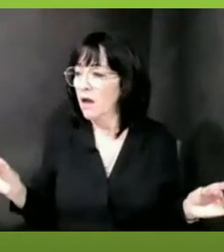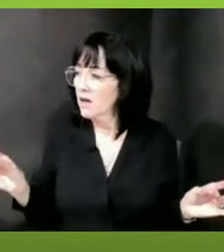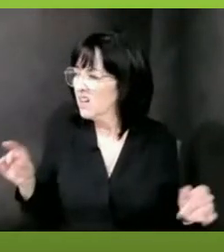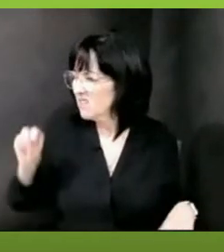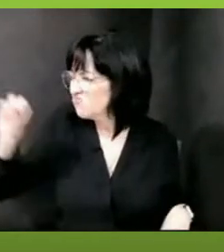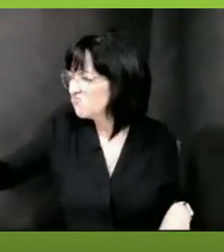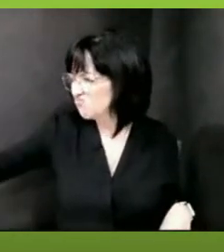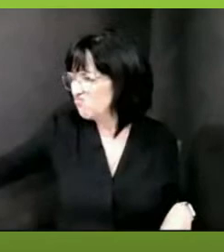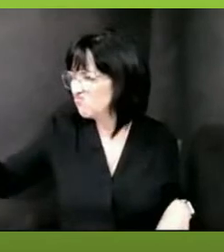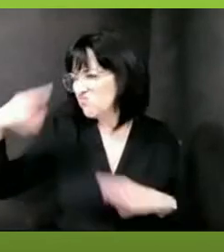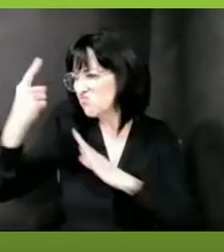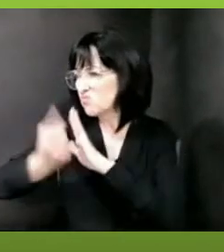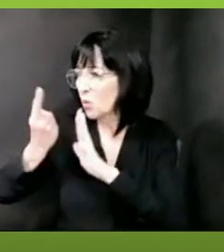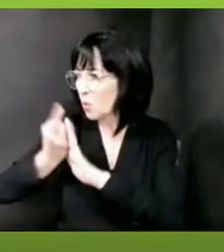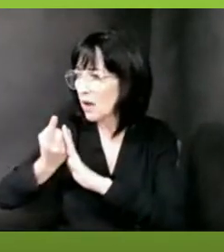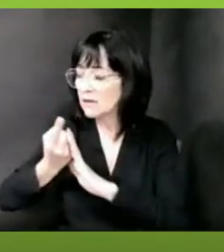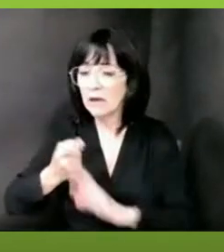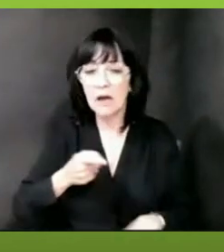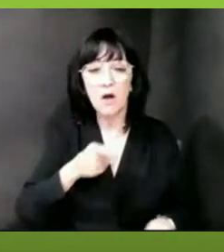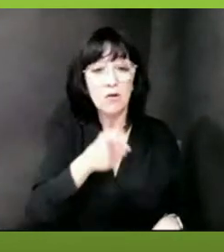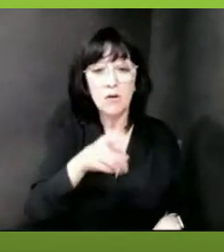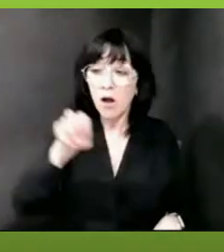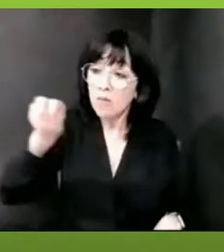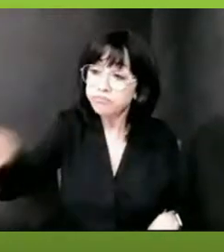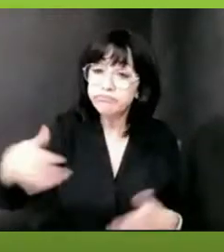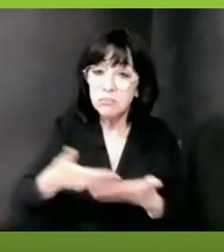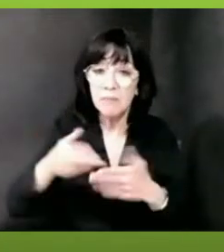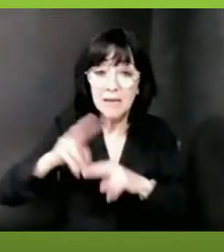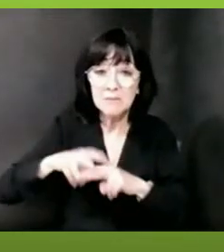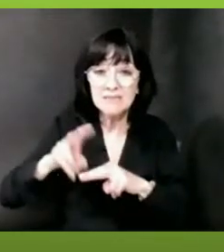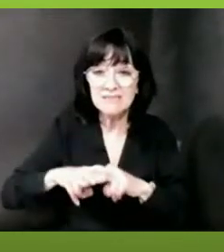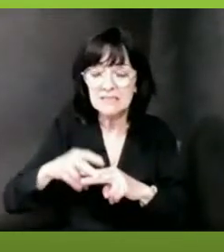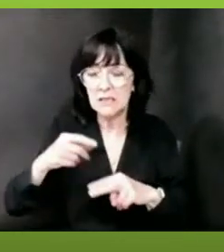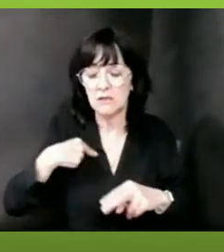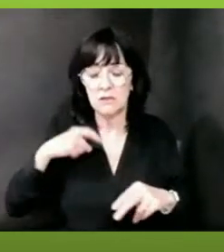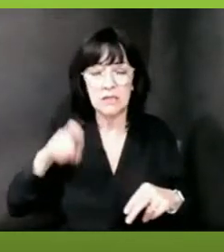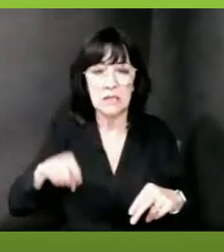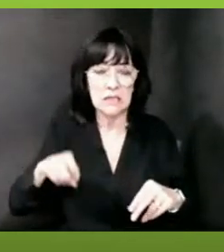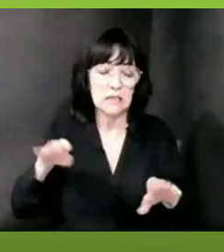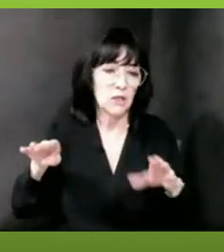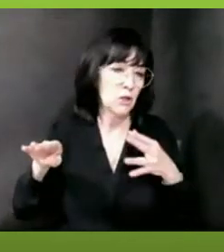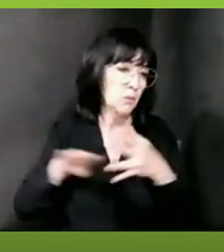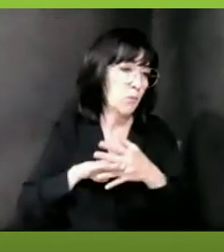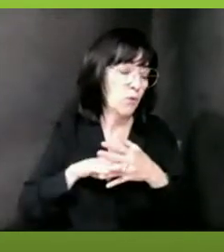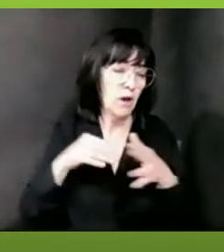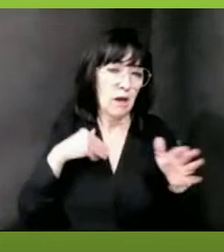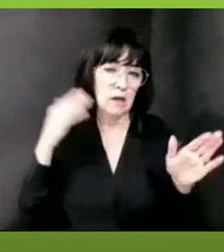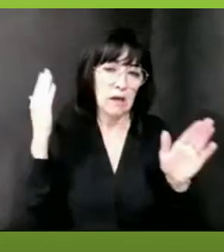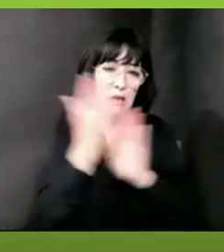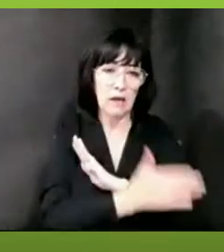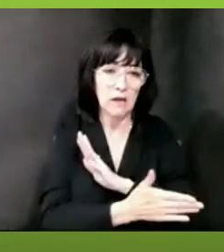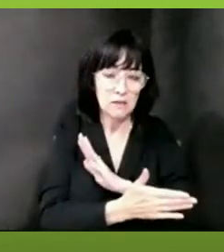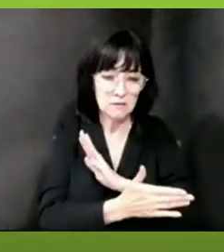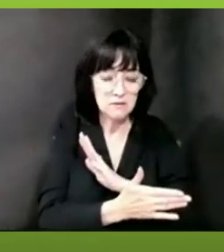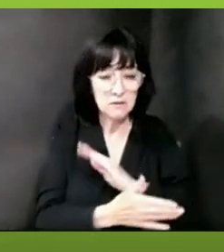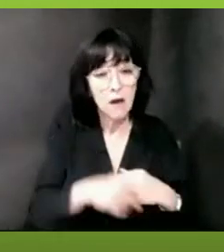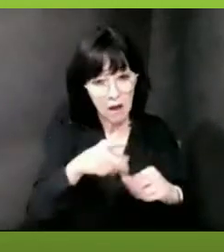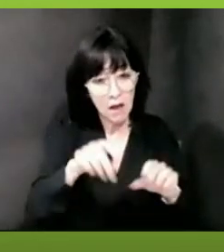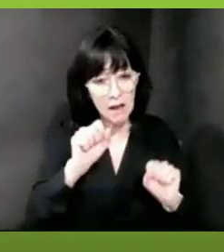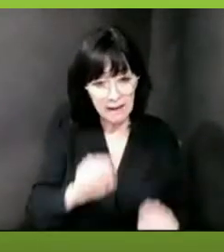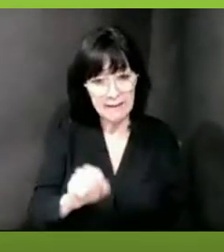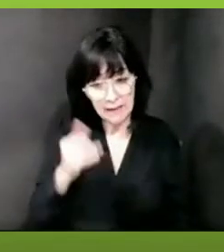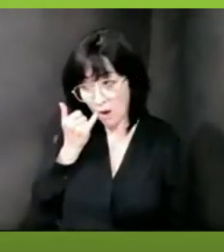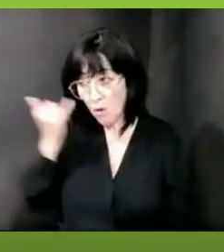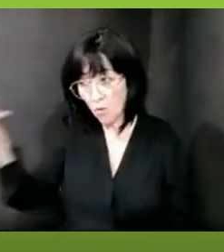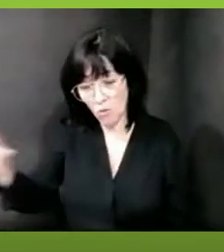out. Support's going to look different. Who you normally call looks different. Not that you can't call them, because the phone is perfectly safe,